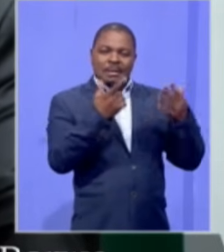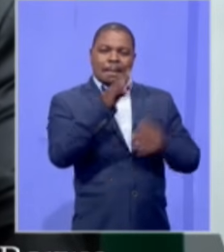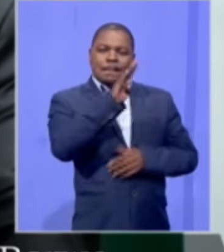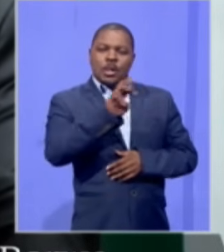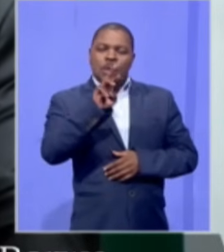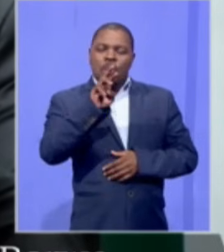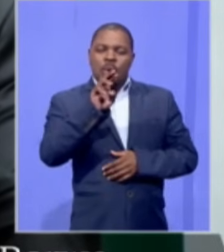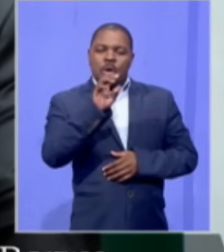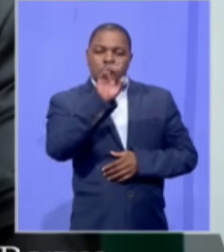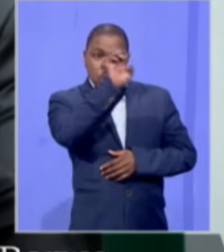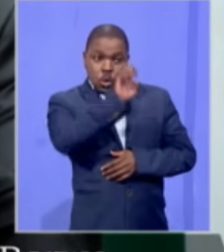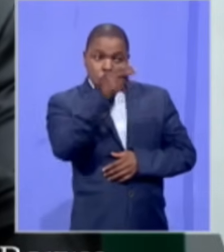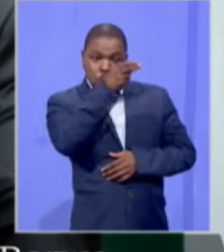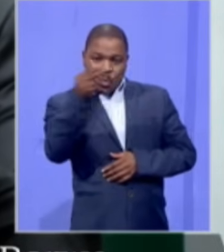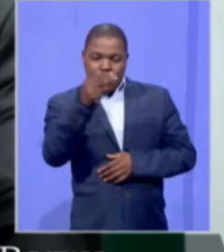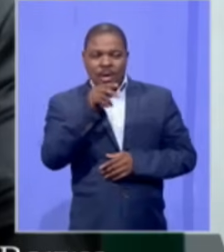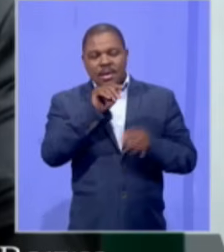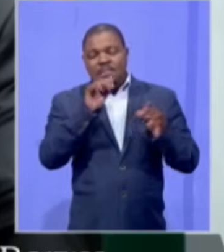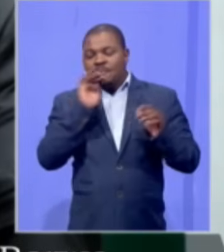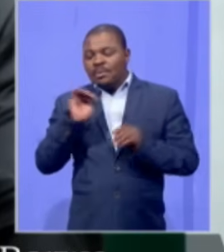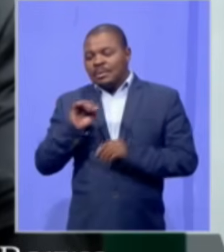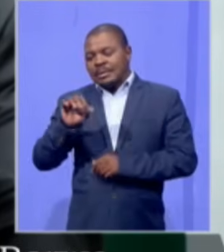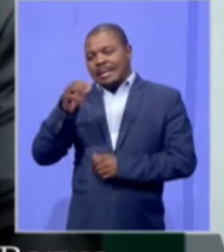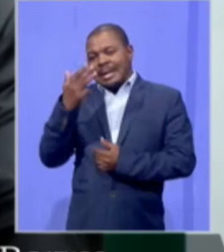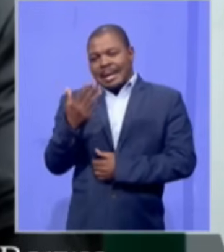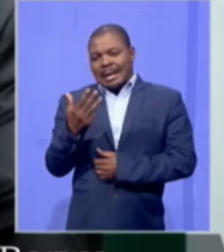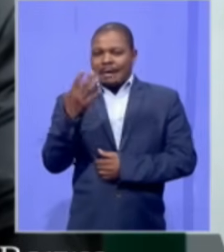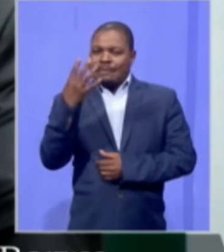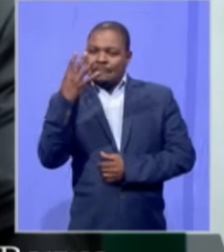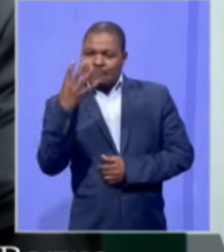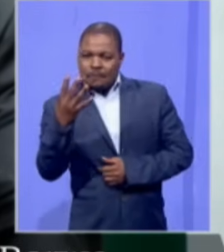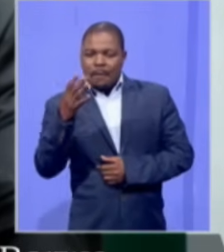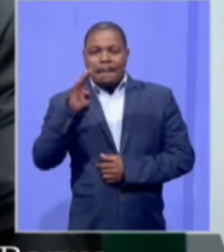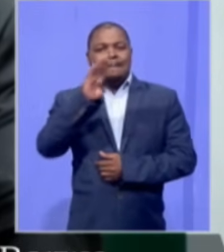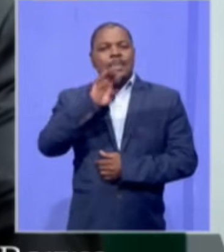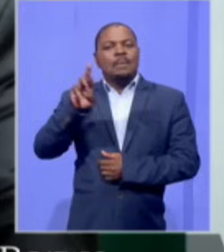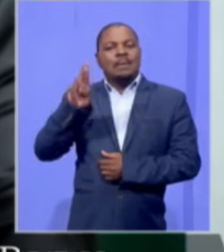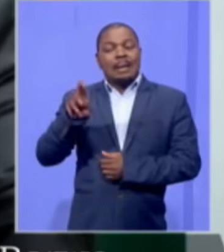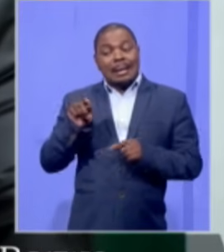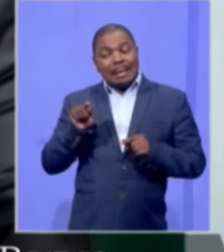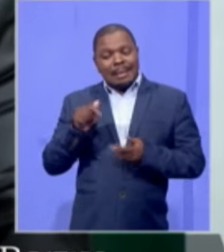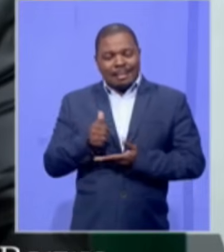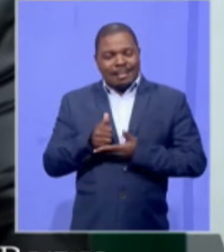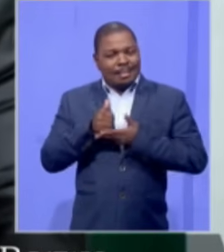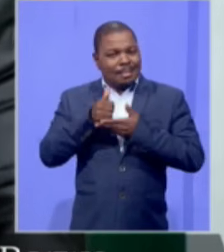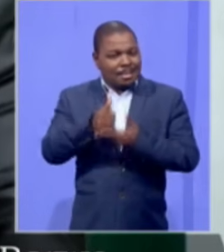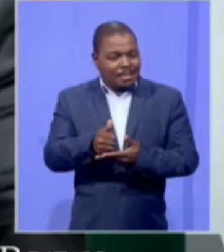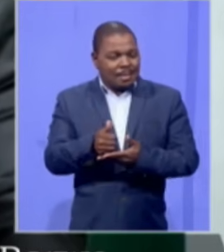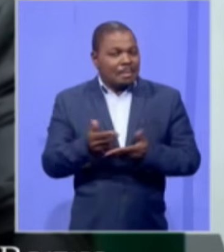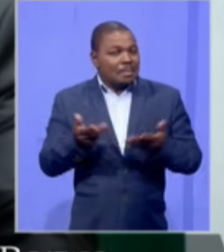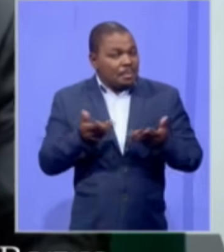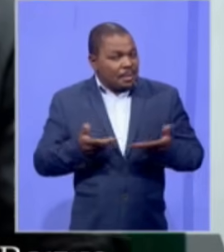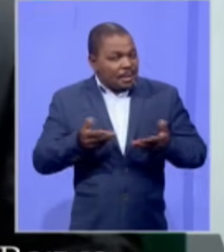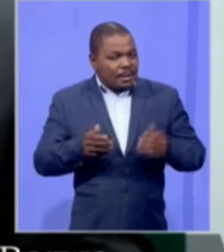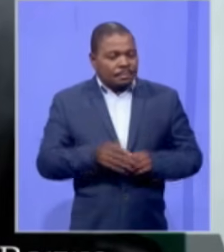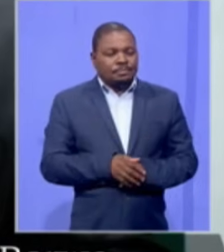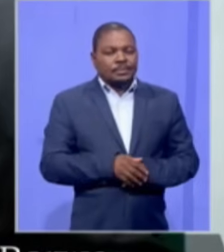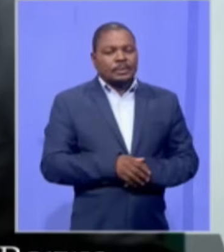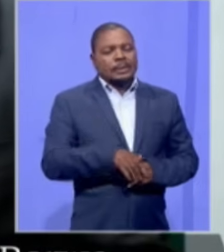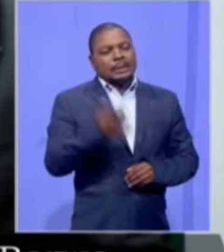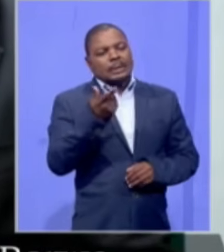to 94 billion rand to assist strategic and to support